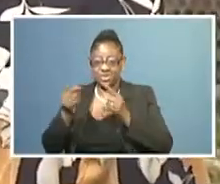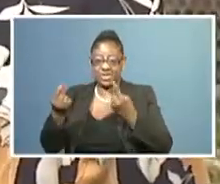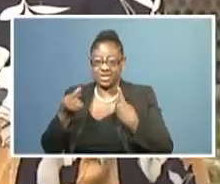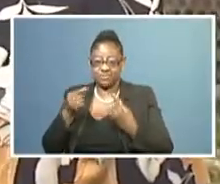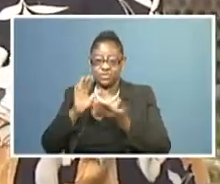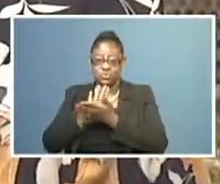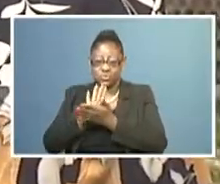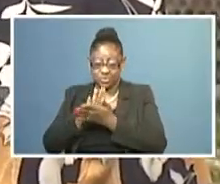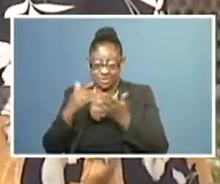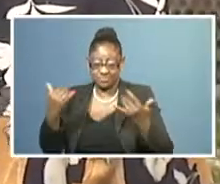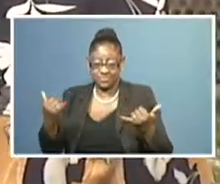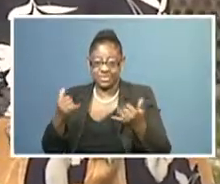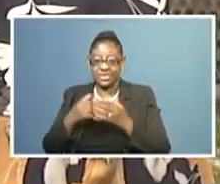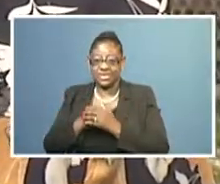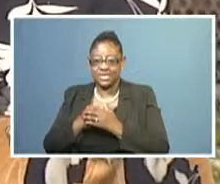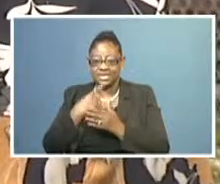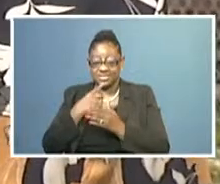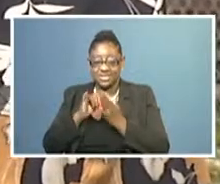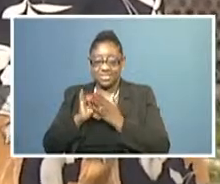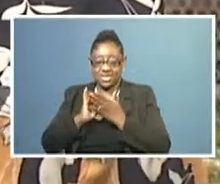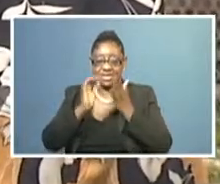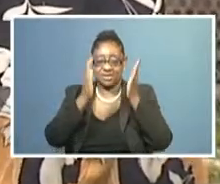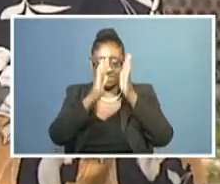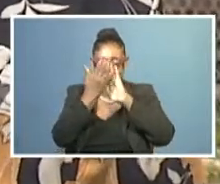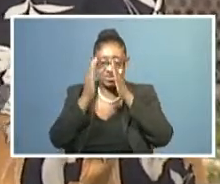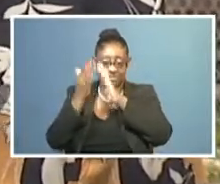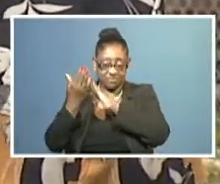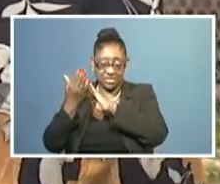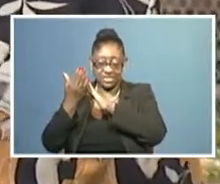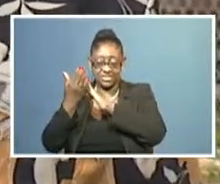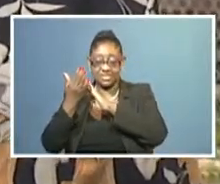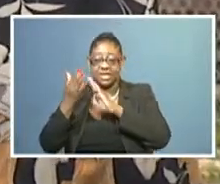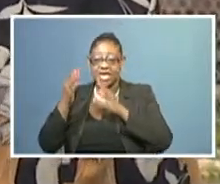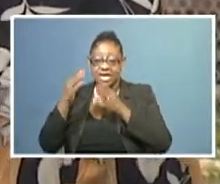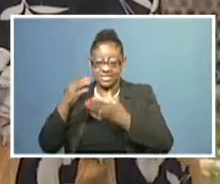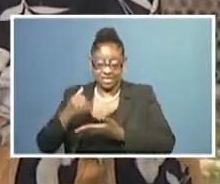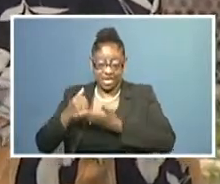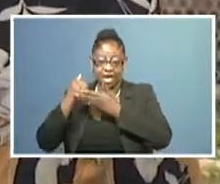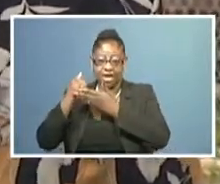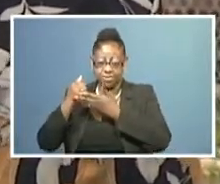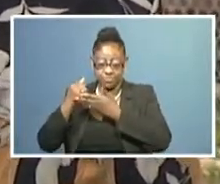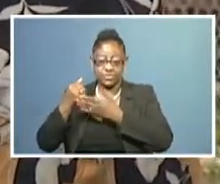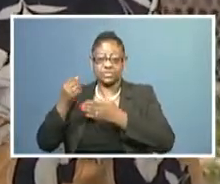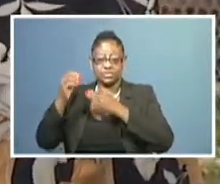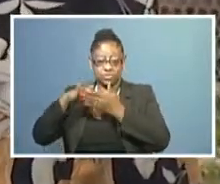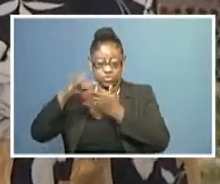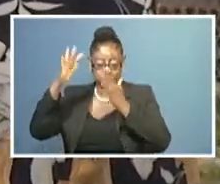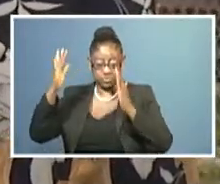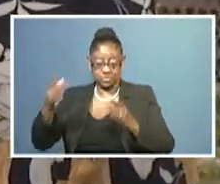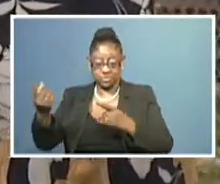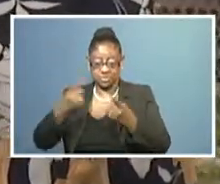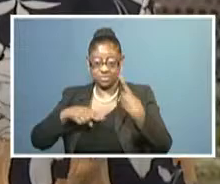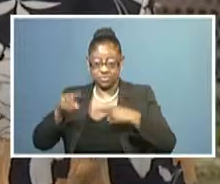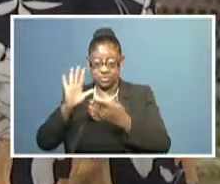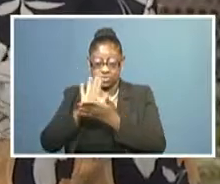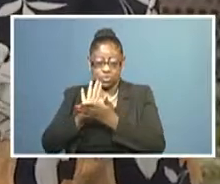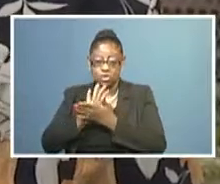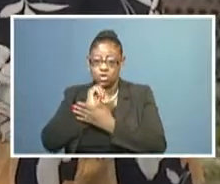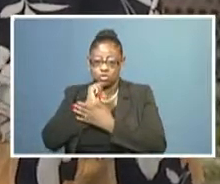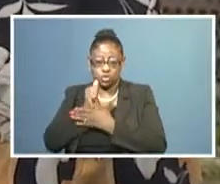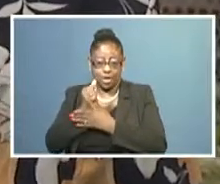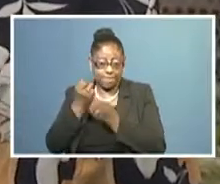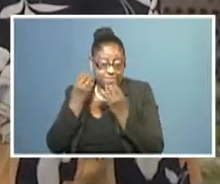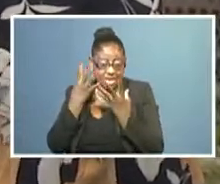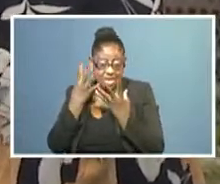I feel as though the face-to-face modality has increased the attendance rate of our students. Not many students might